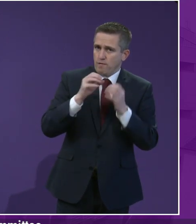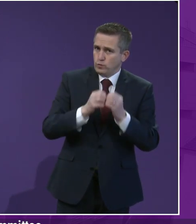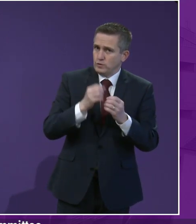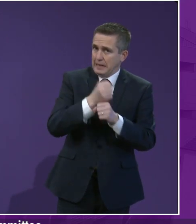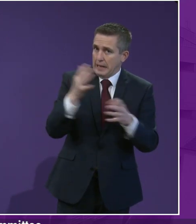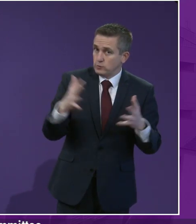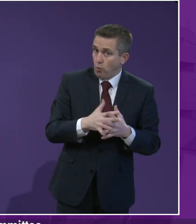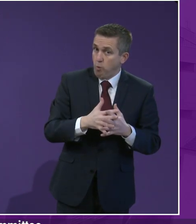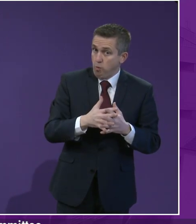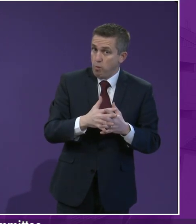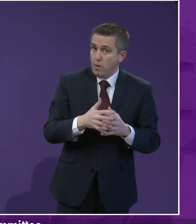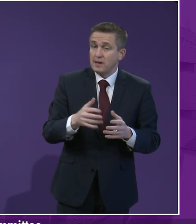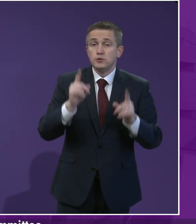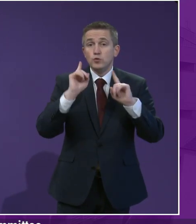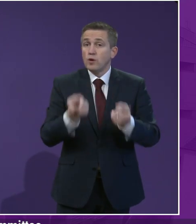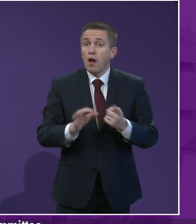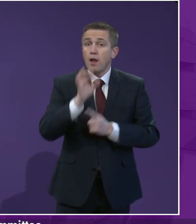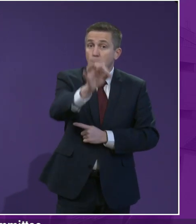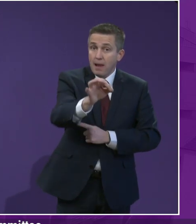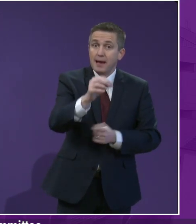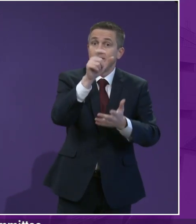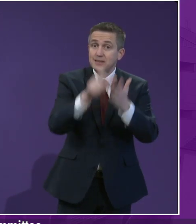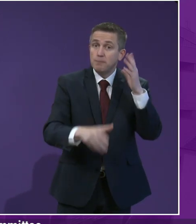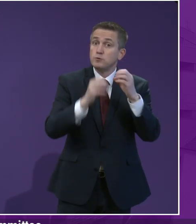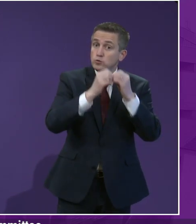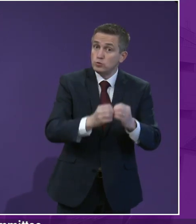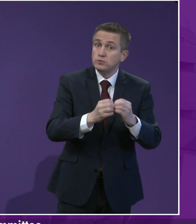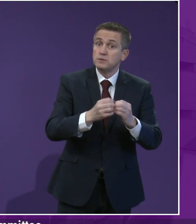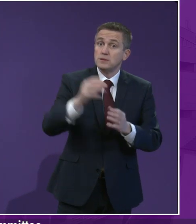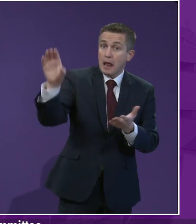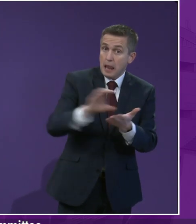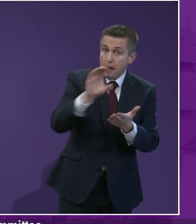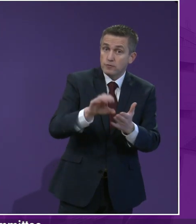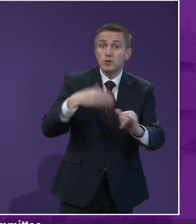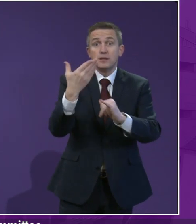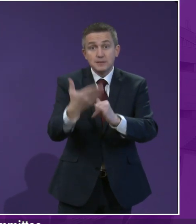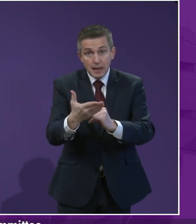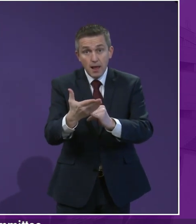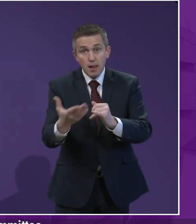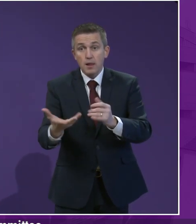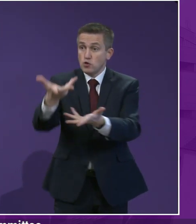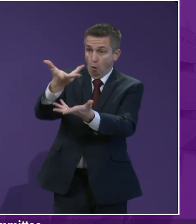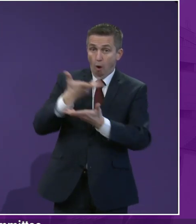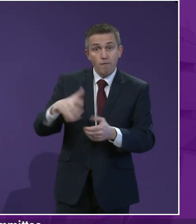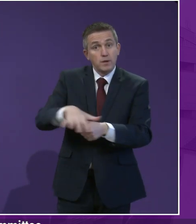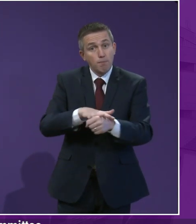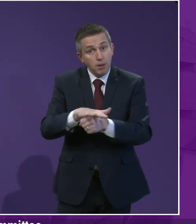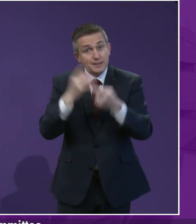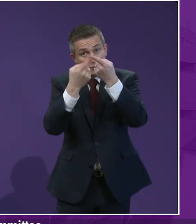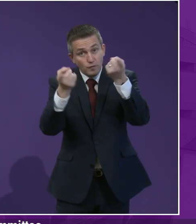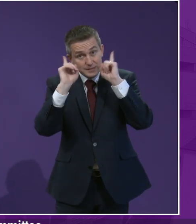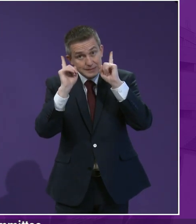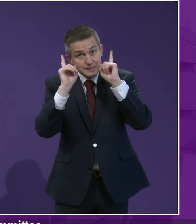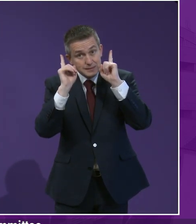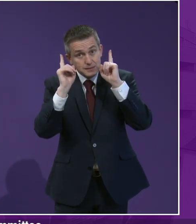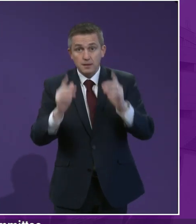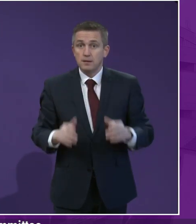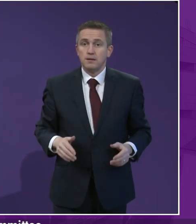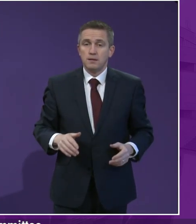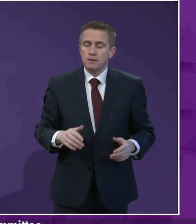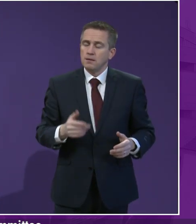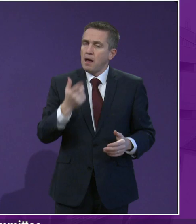Just having a look through the papers, sorry, as I go here, just to make sure that I'm highlighting some of the key issues. One of the biggest issues, I think, especially